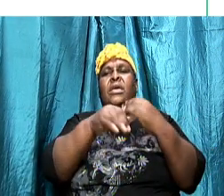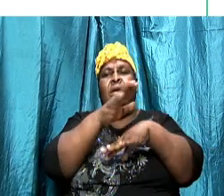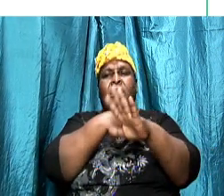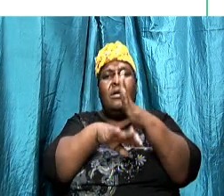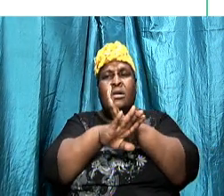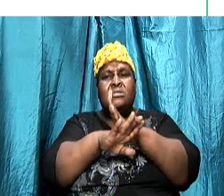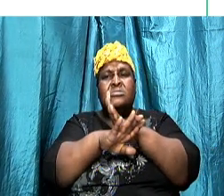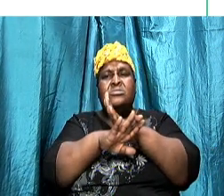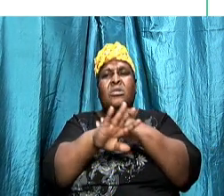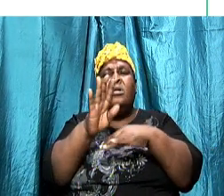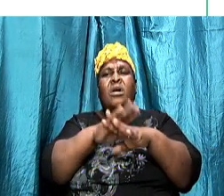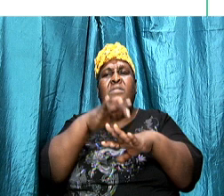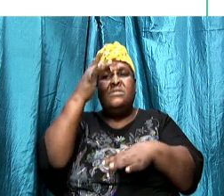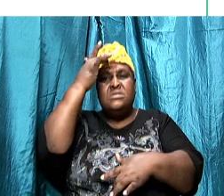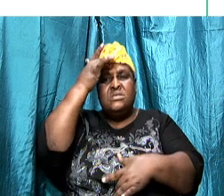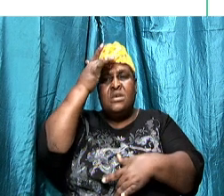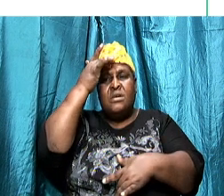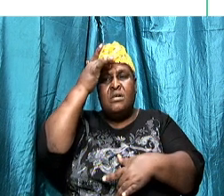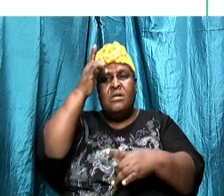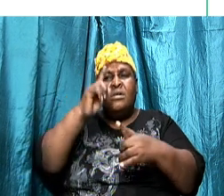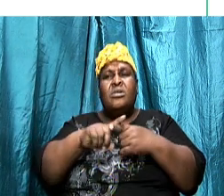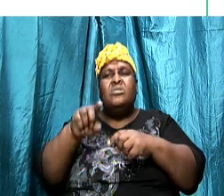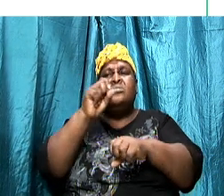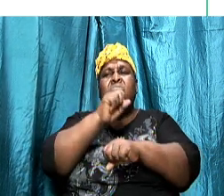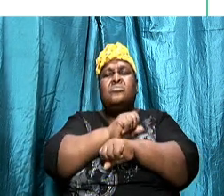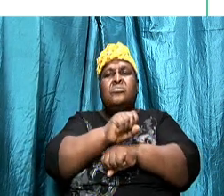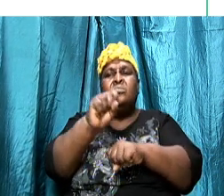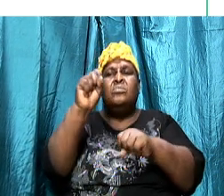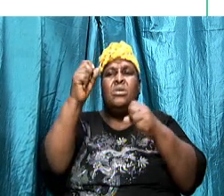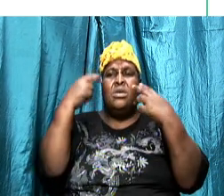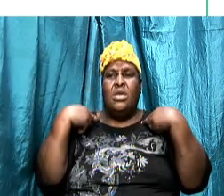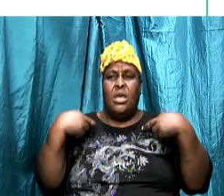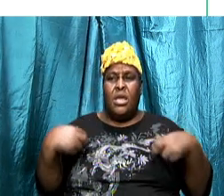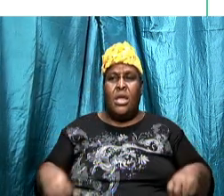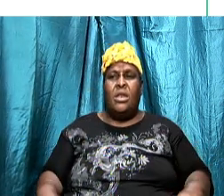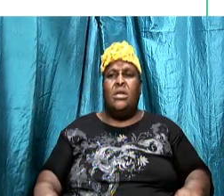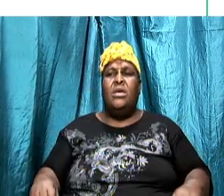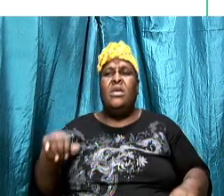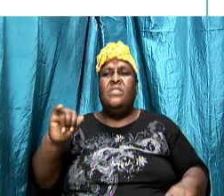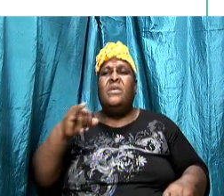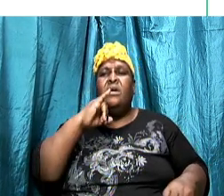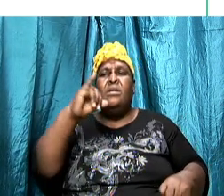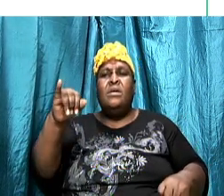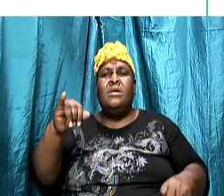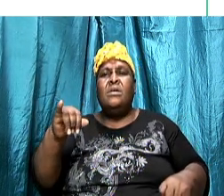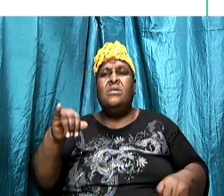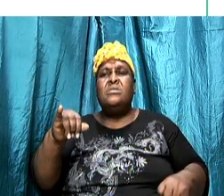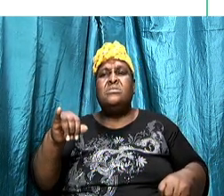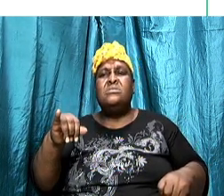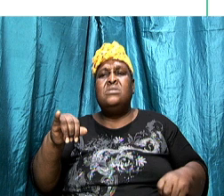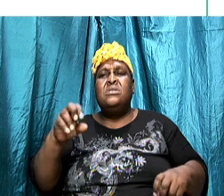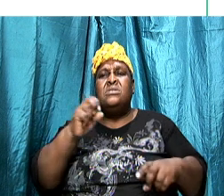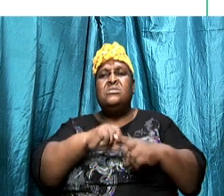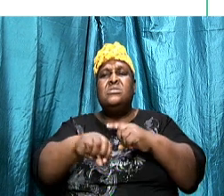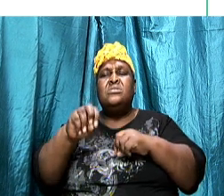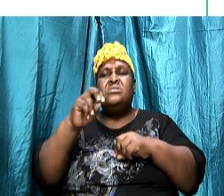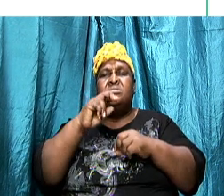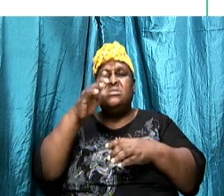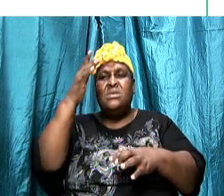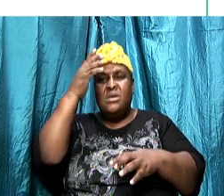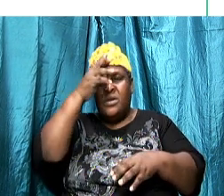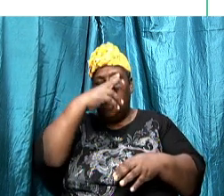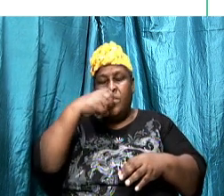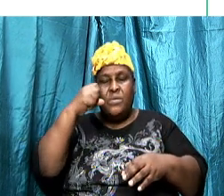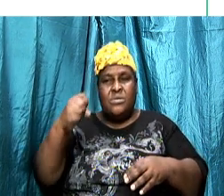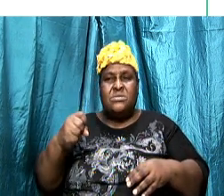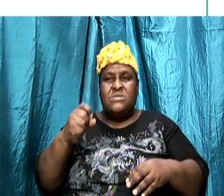Healing is said that, so the body does have a mechanism that heals itself. And so generally doctors